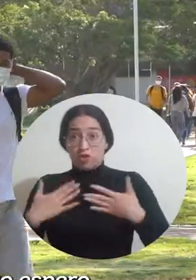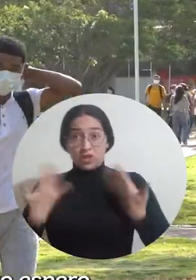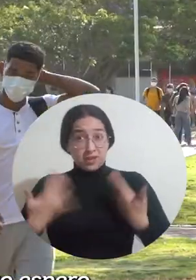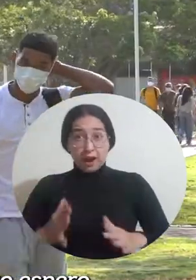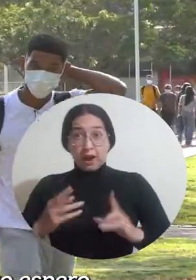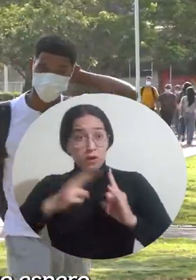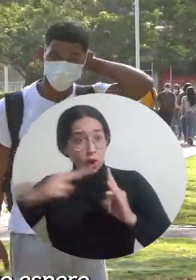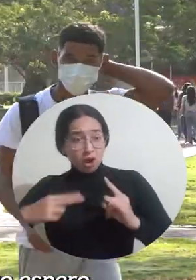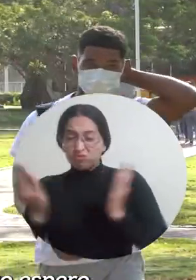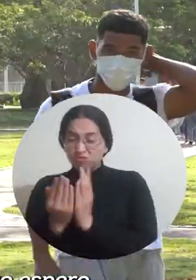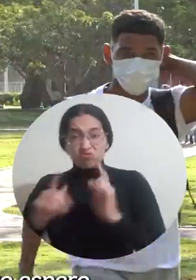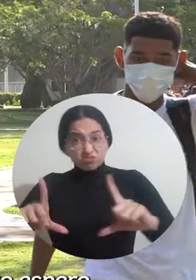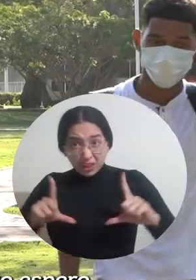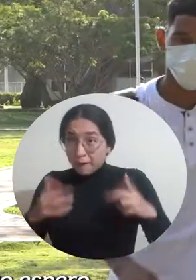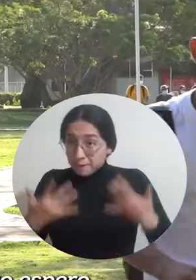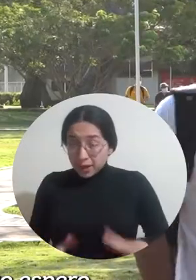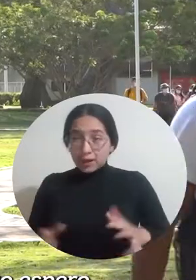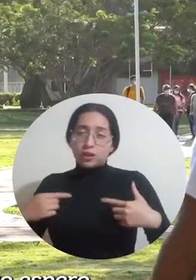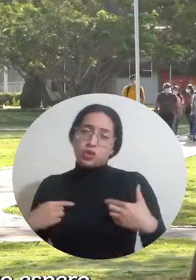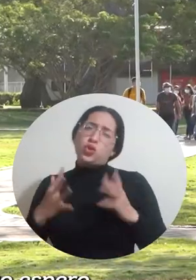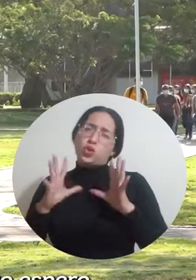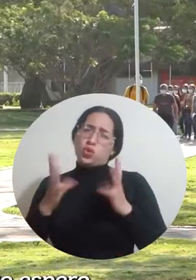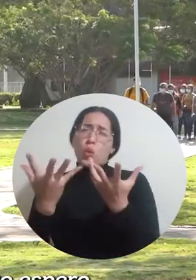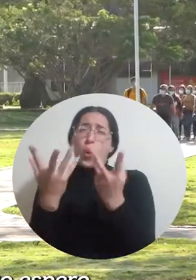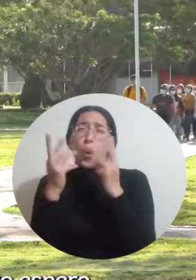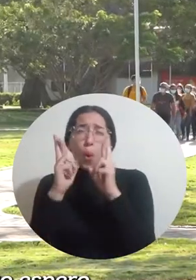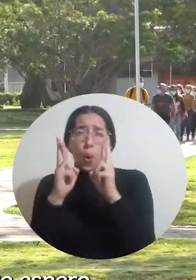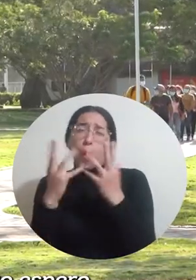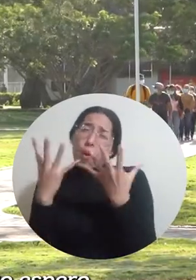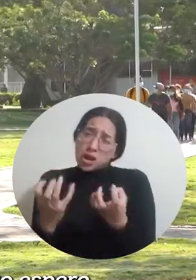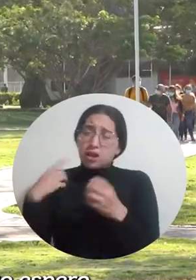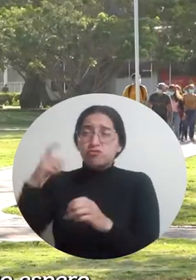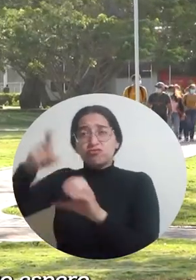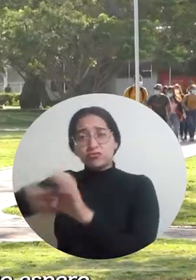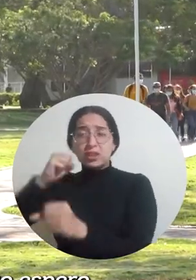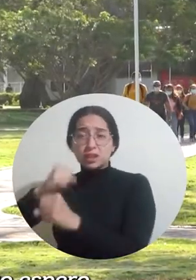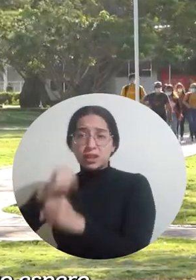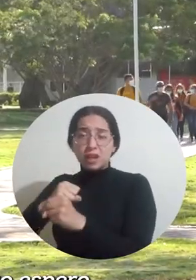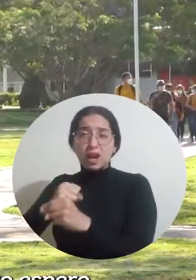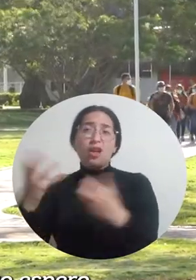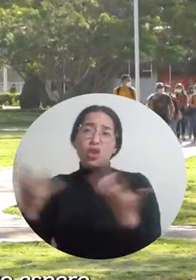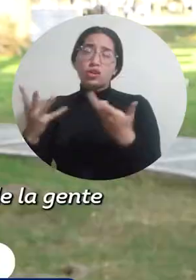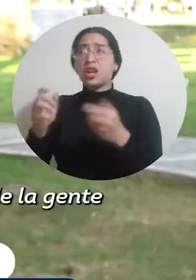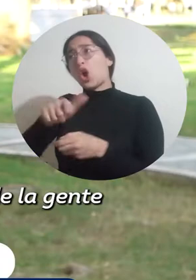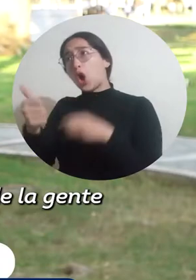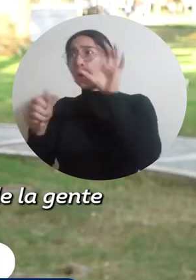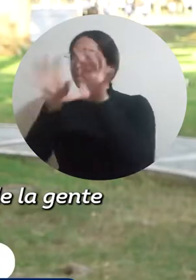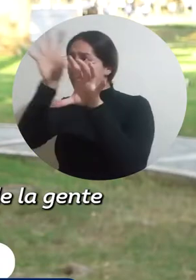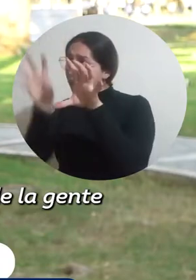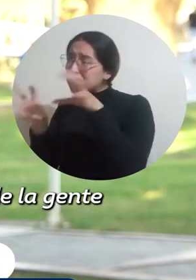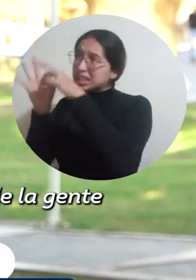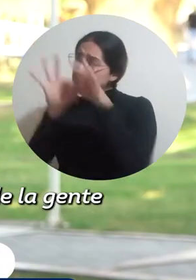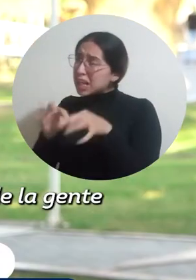university, I hope to work with people from different countries